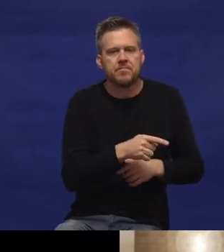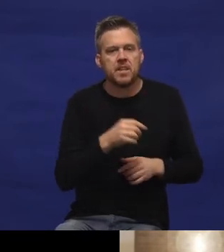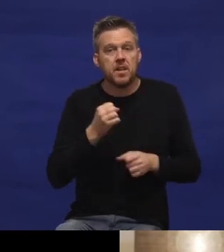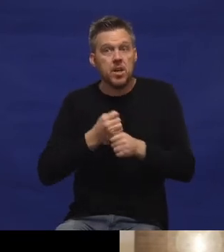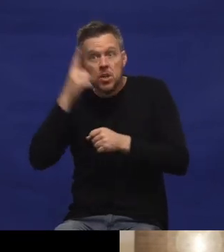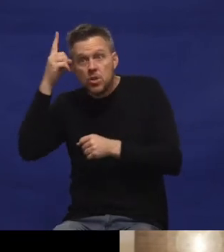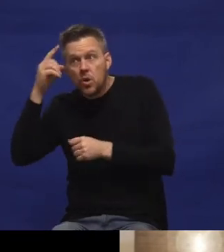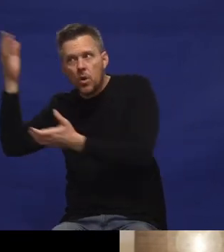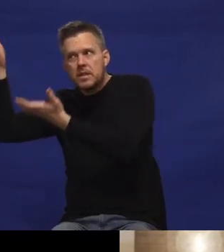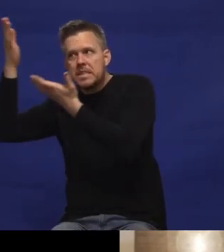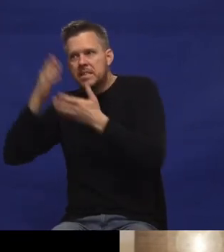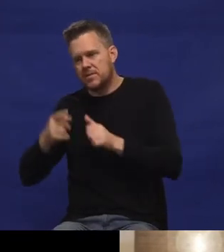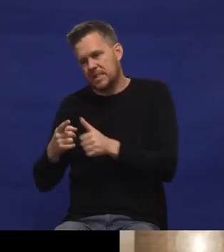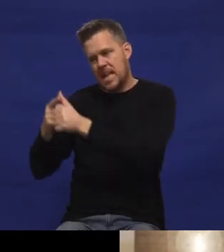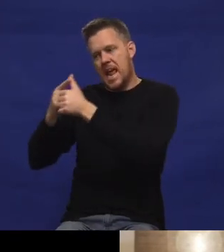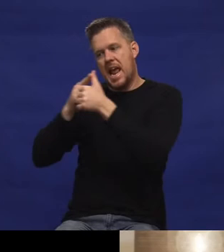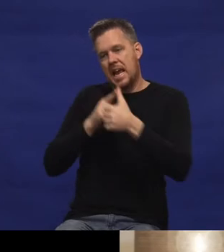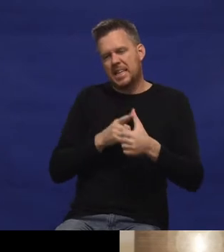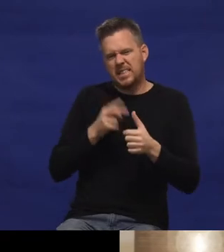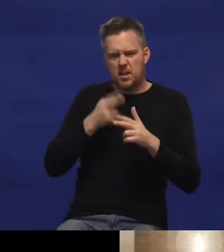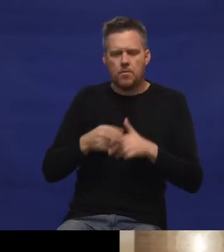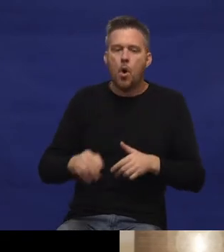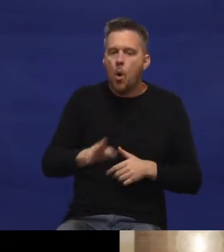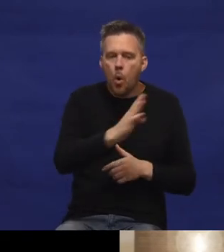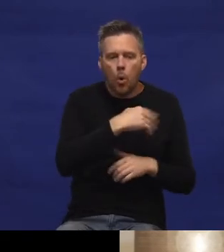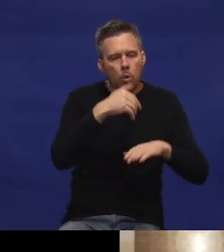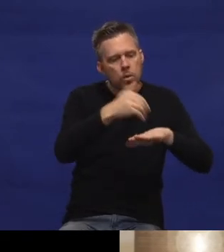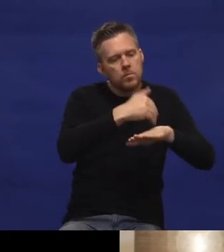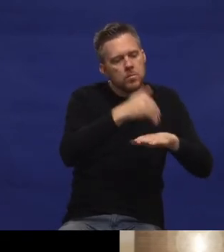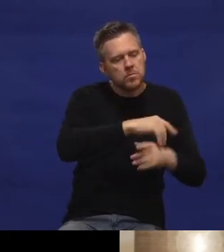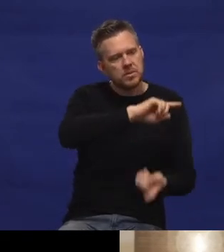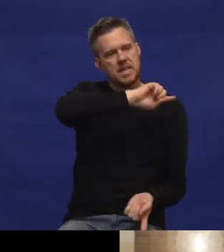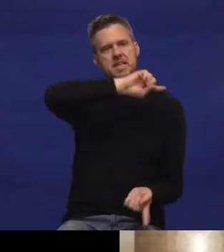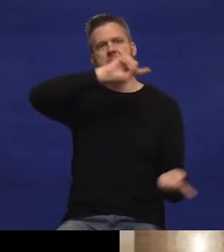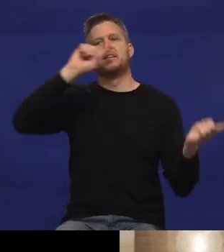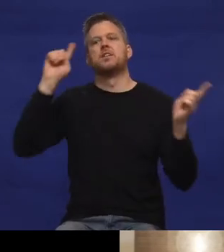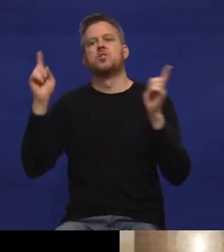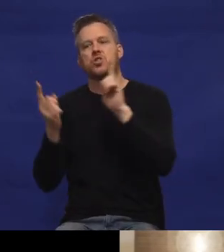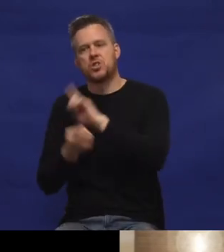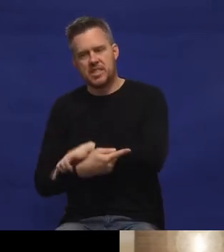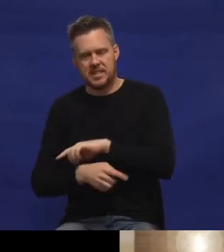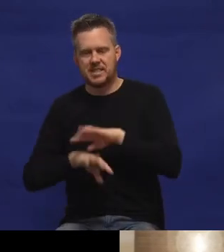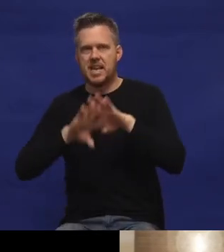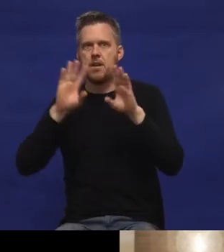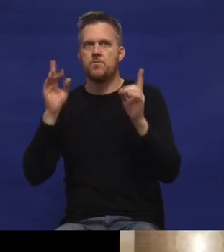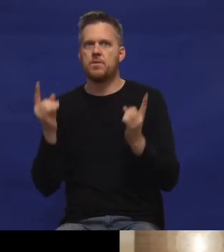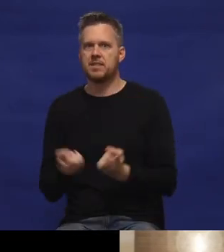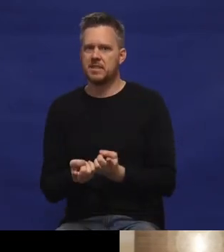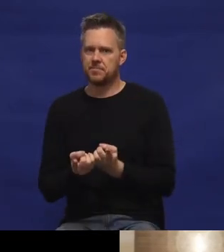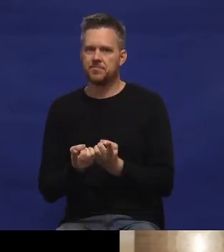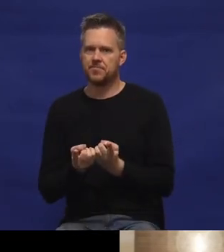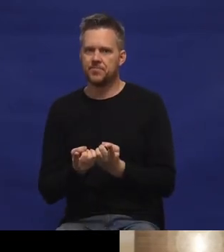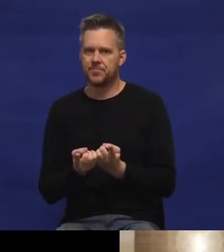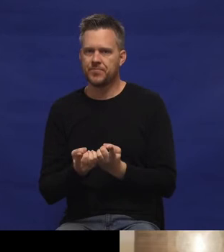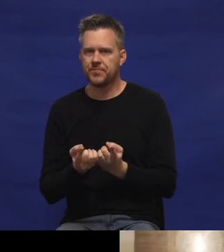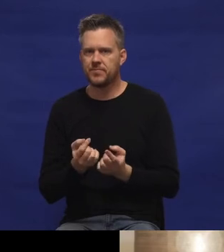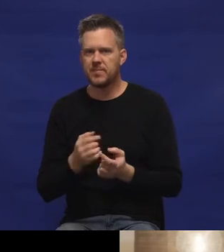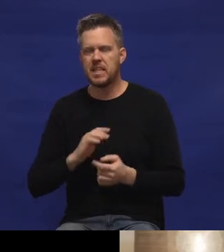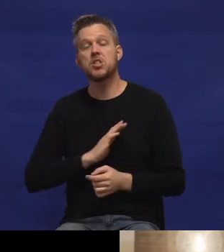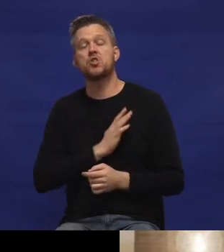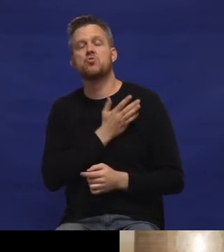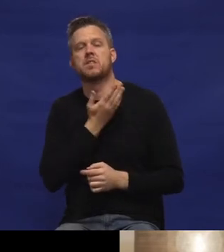a solution into every problem and changes everything. It's